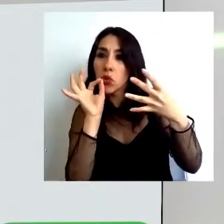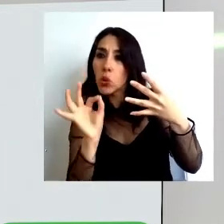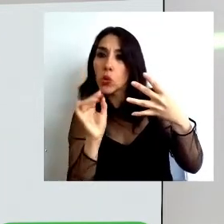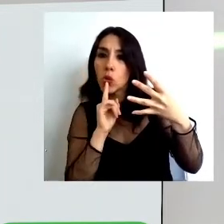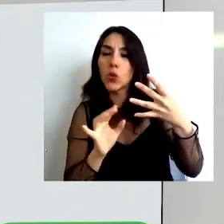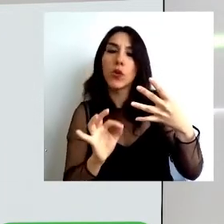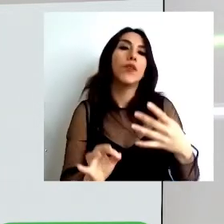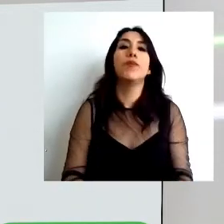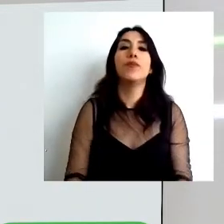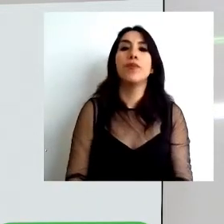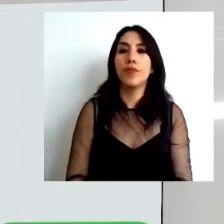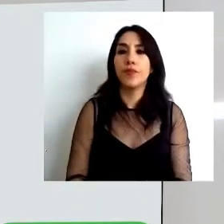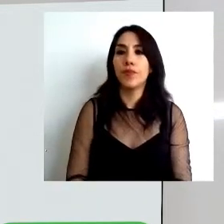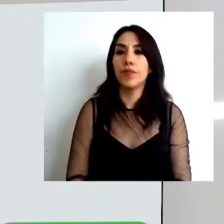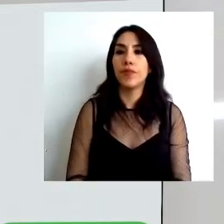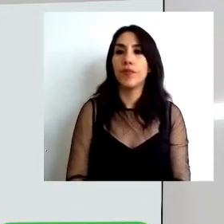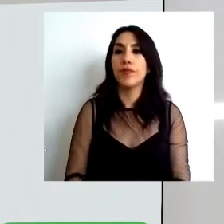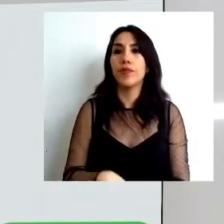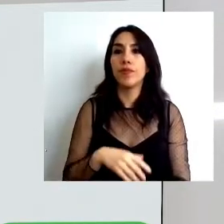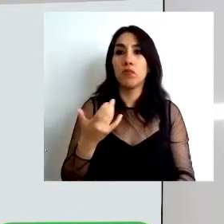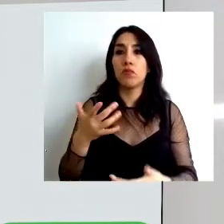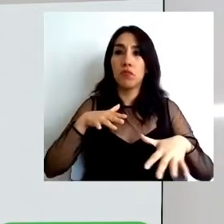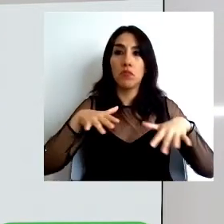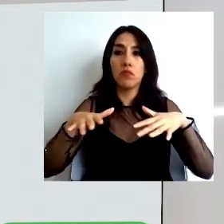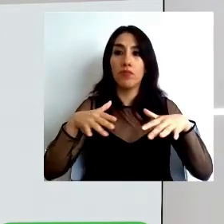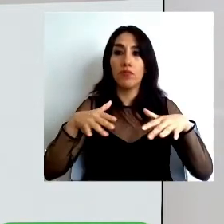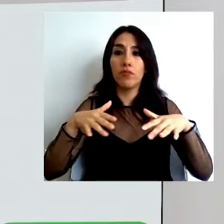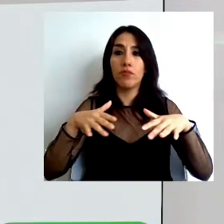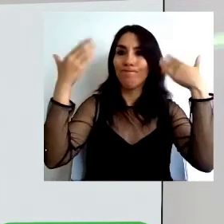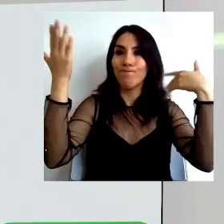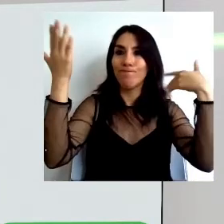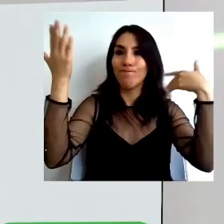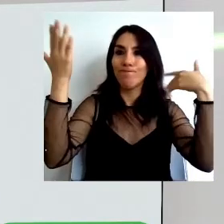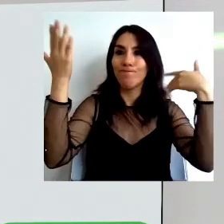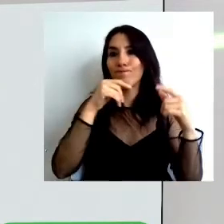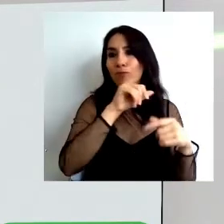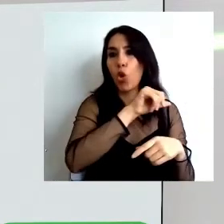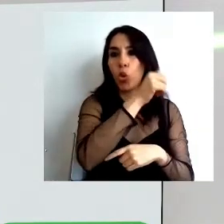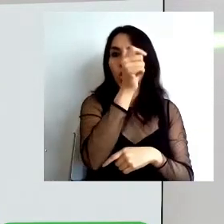other geographies to achieve this mission.